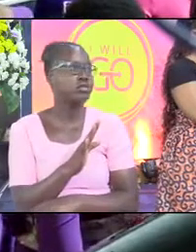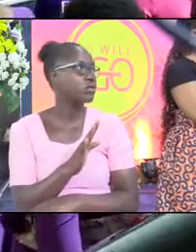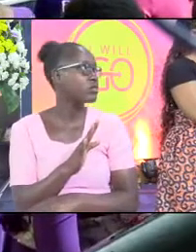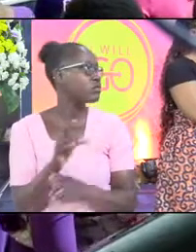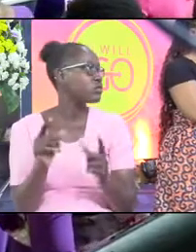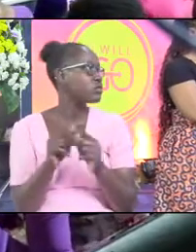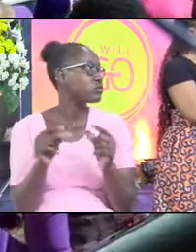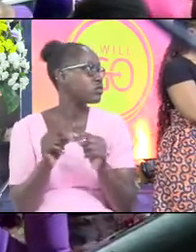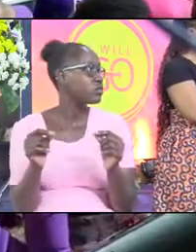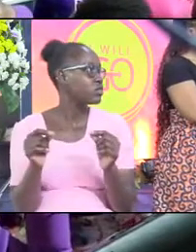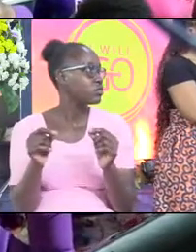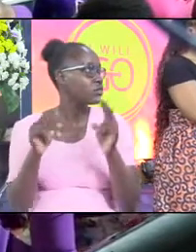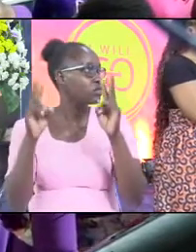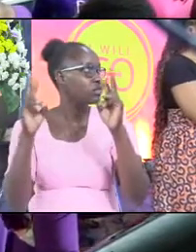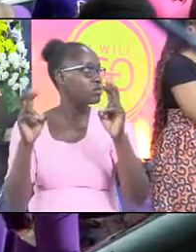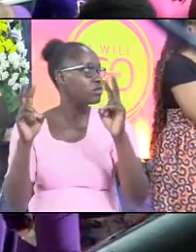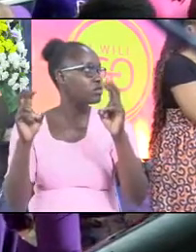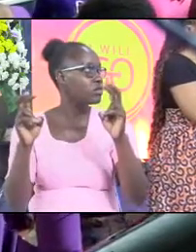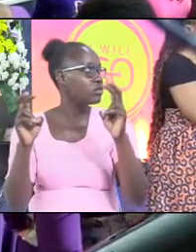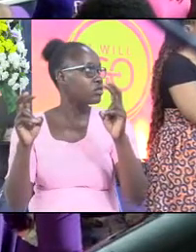my message will be entitled,